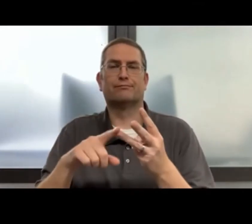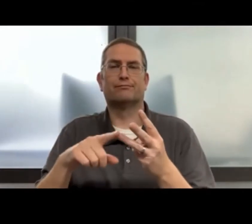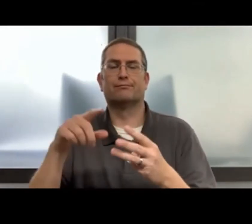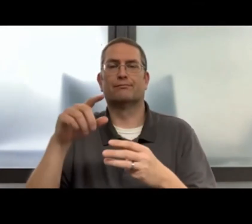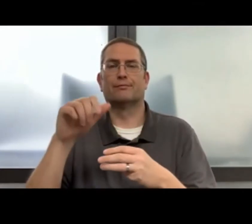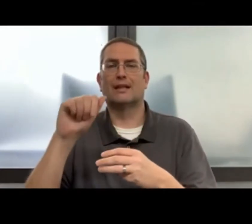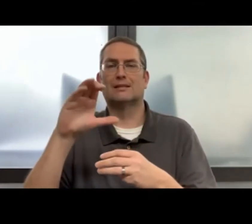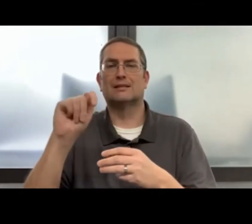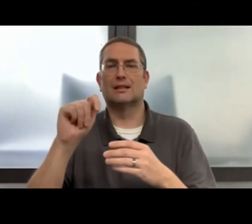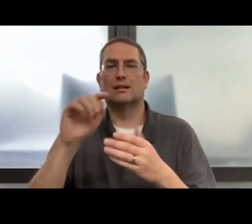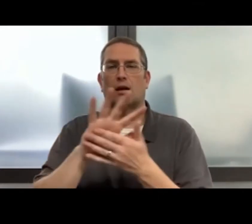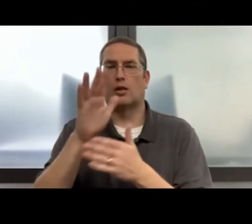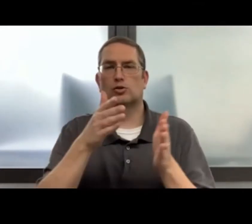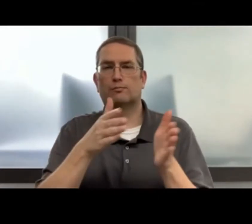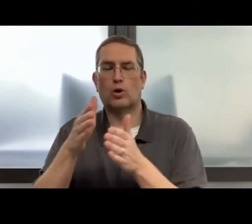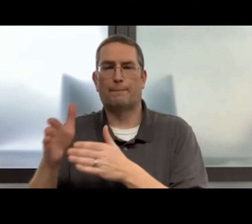cybersecurity,